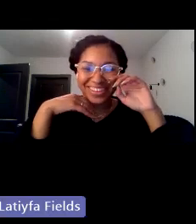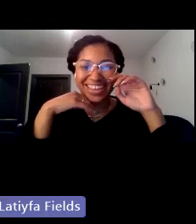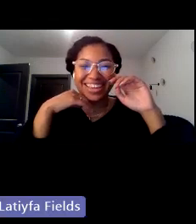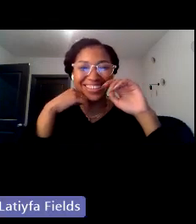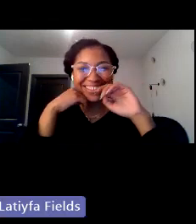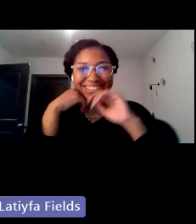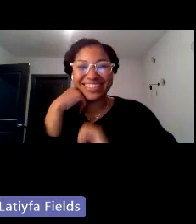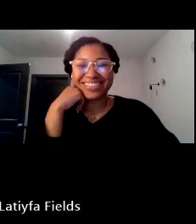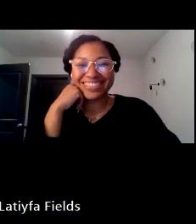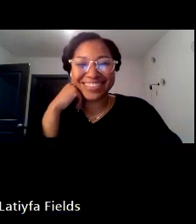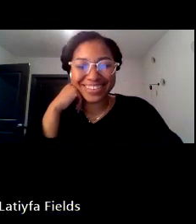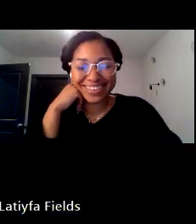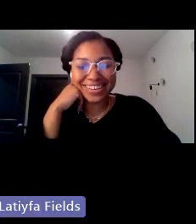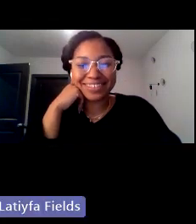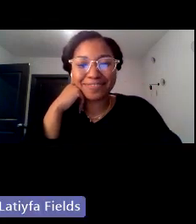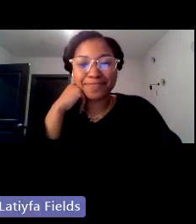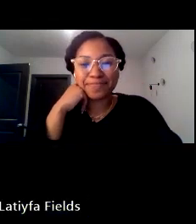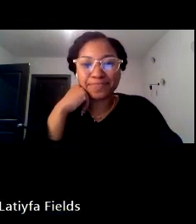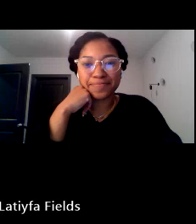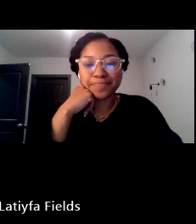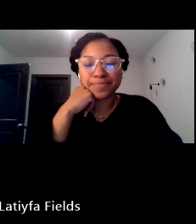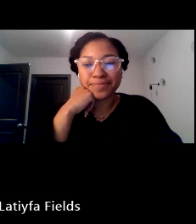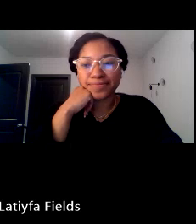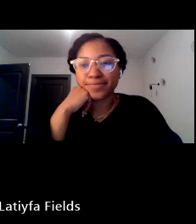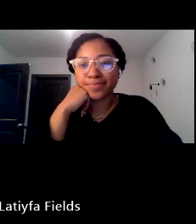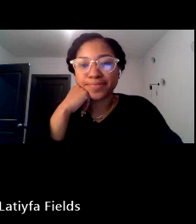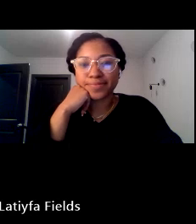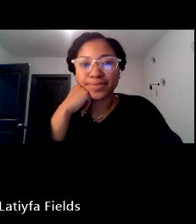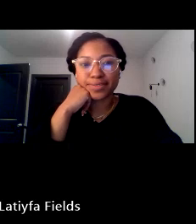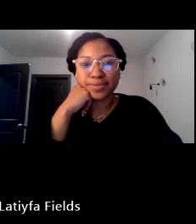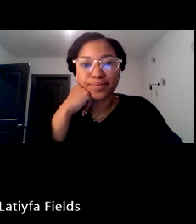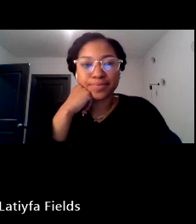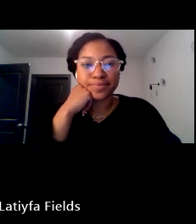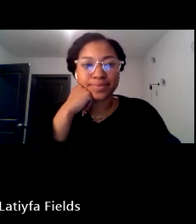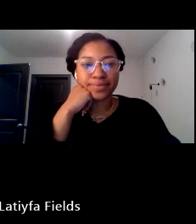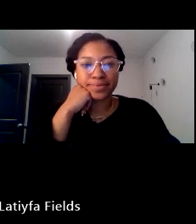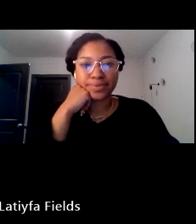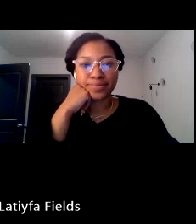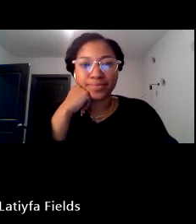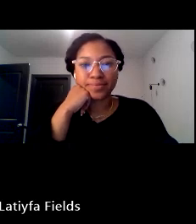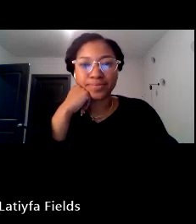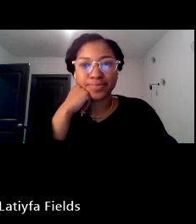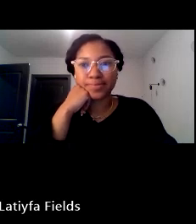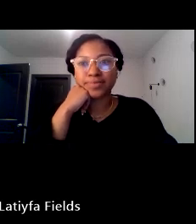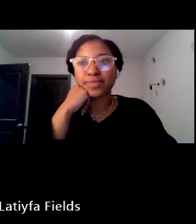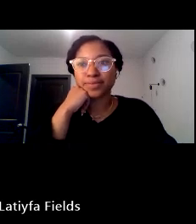A long time. I want to say like we switched around